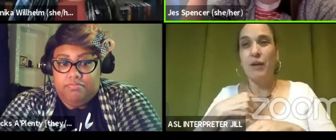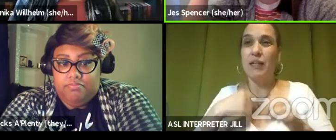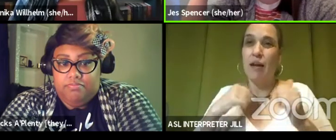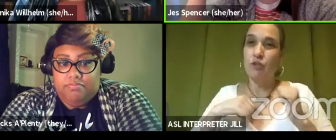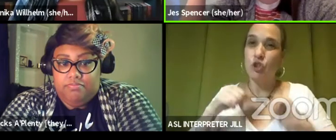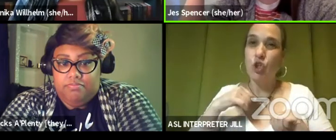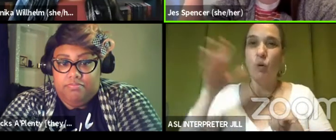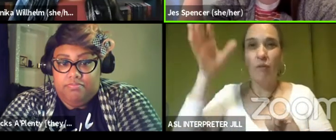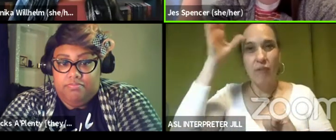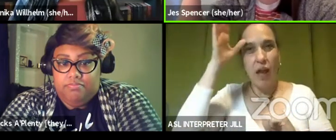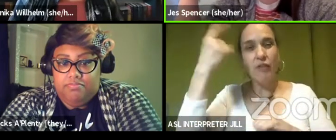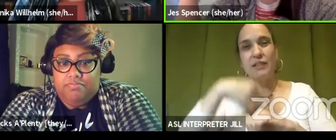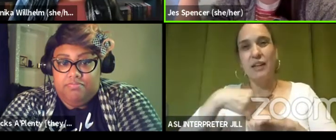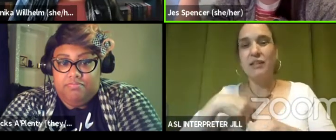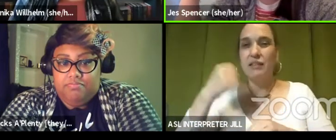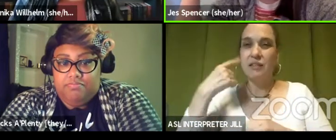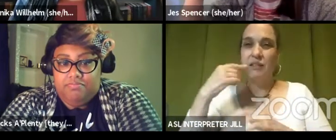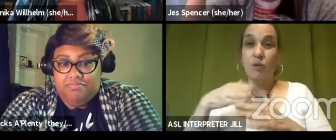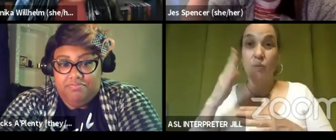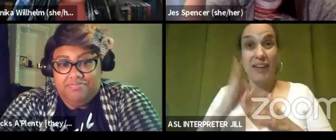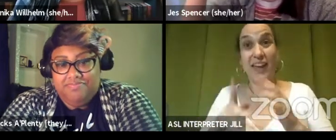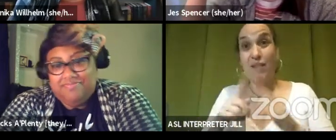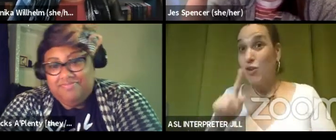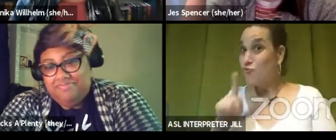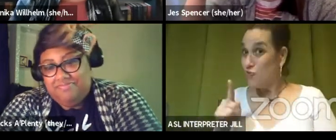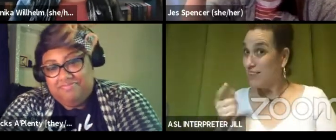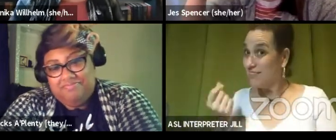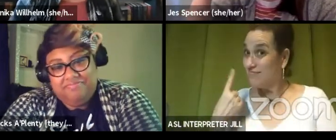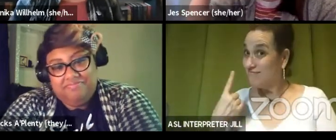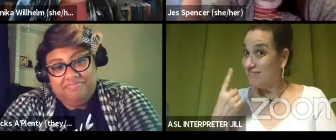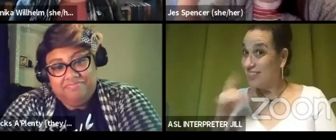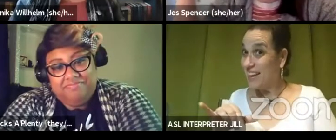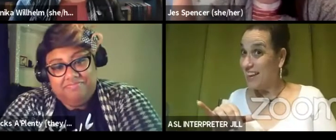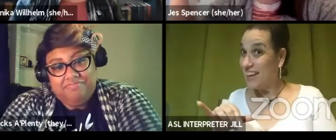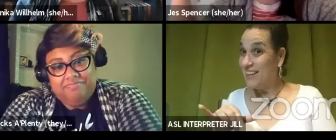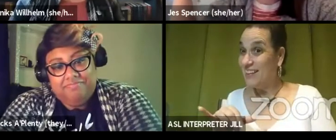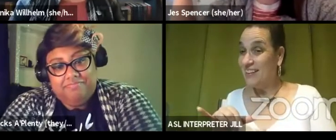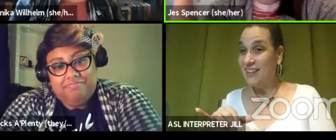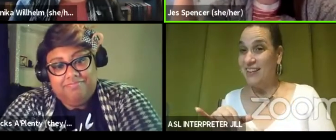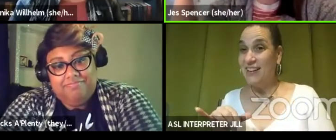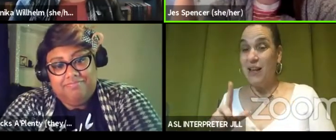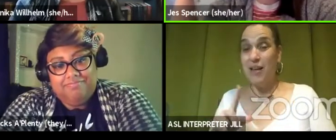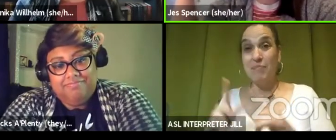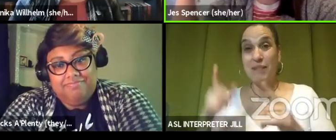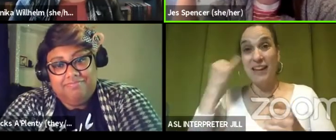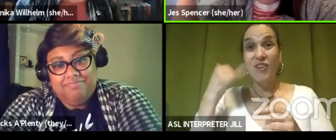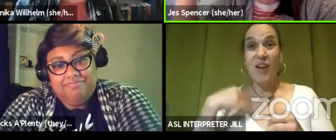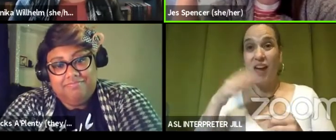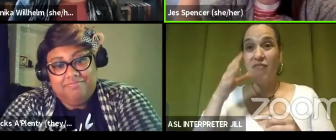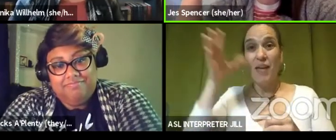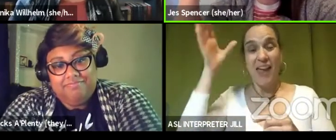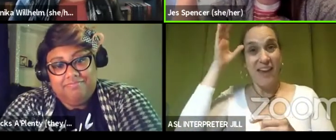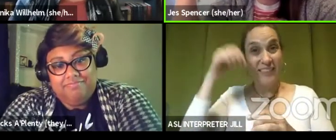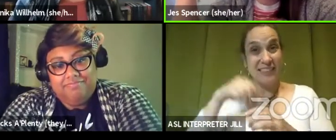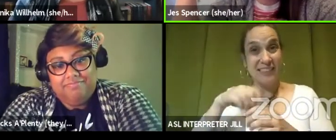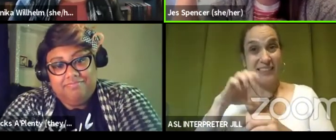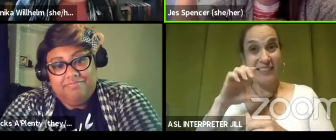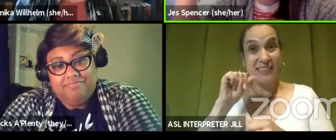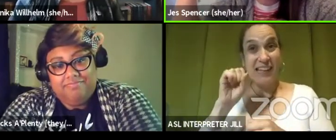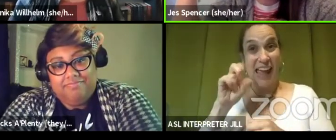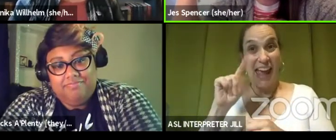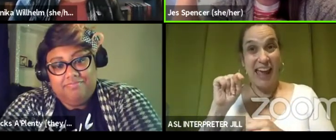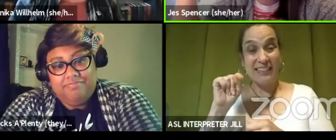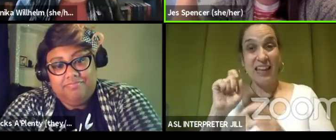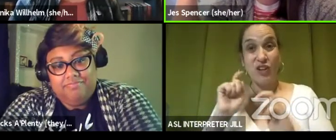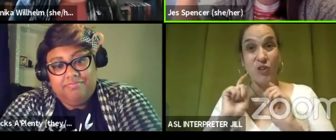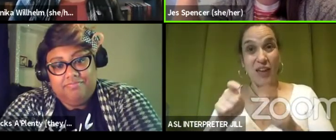weekend, right? Faith's face. I'm like, but do you? But I'm like, what if you got parents in your cast? Can you give those